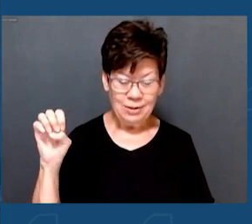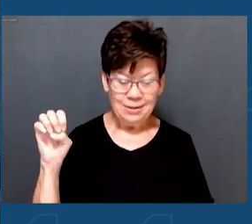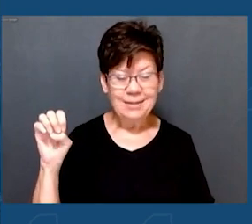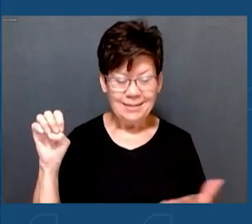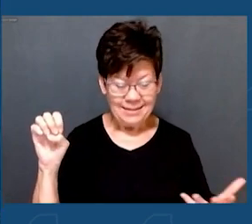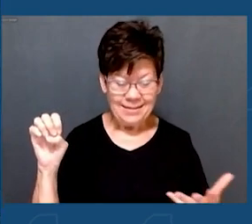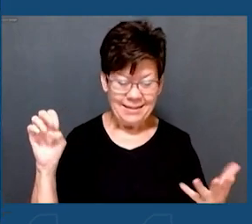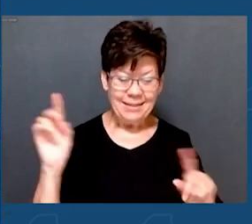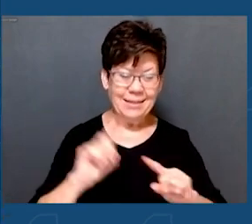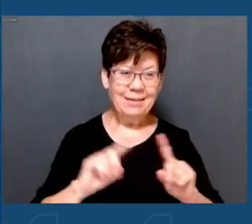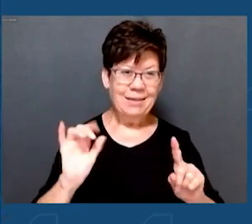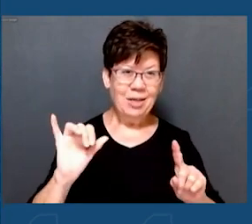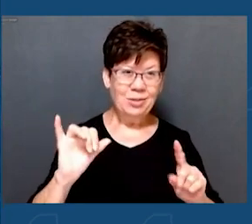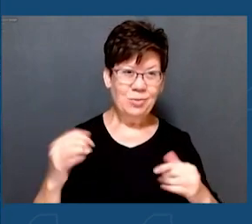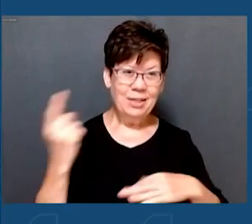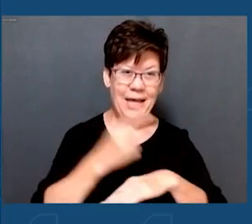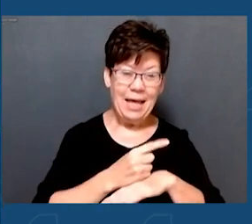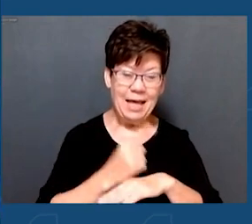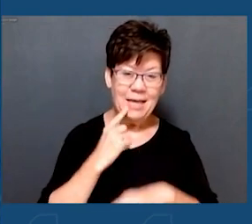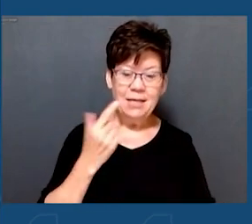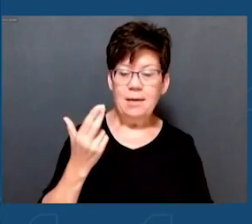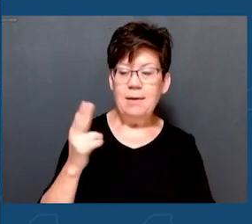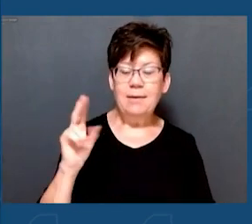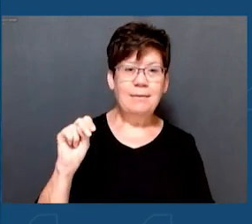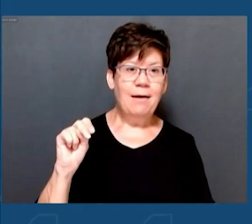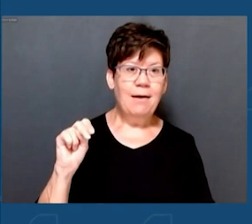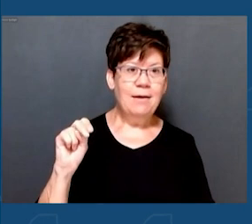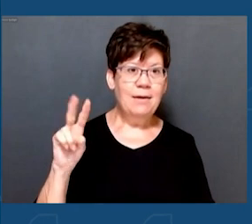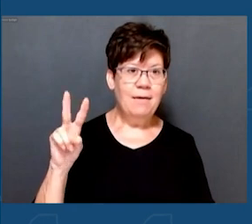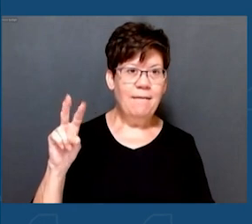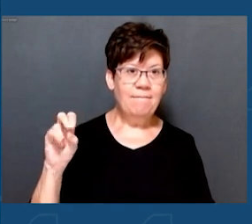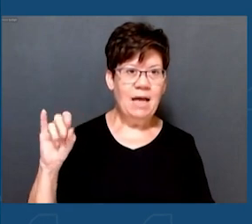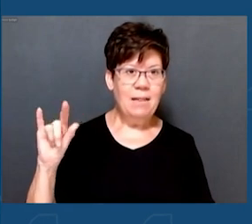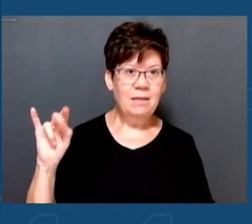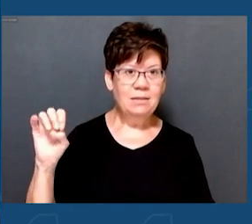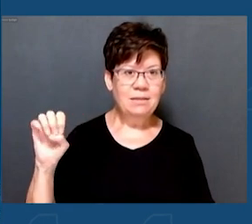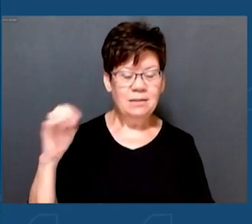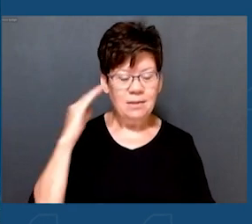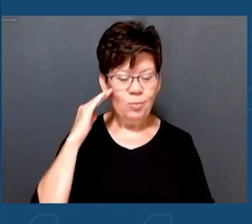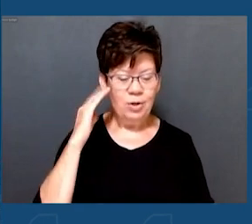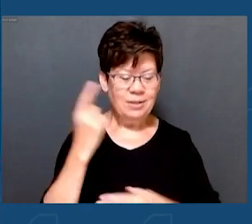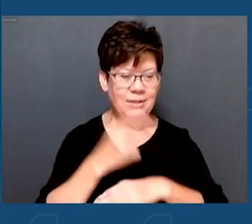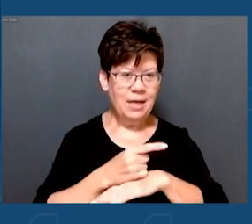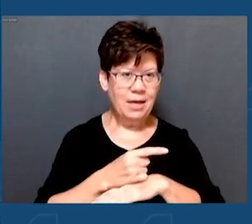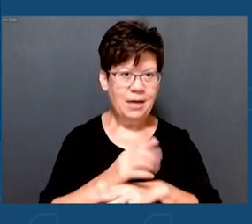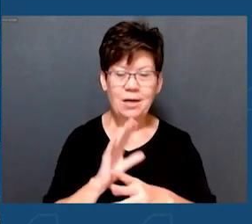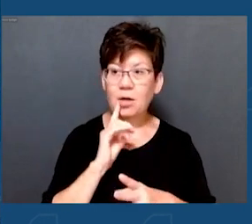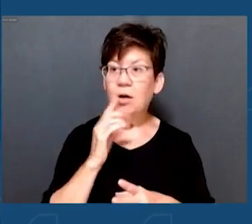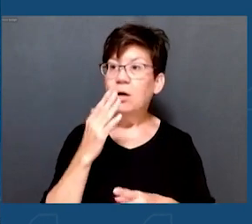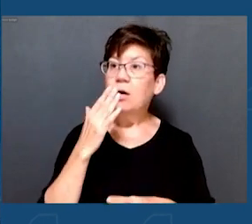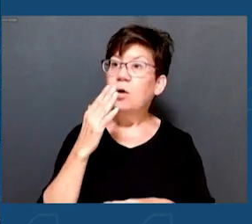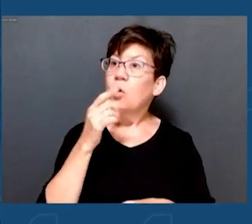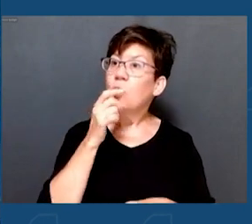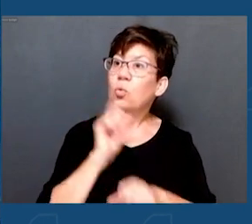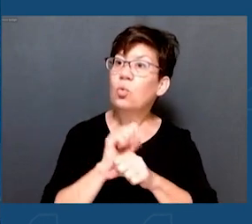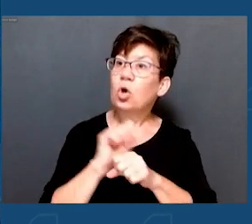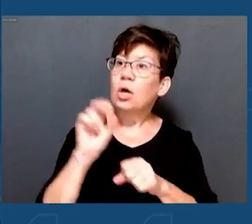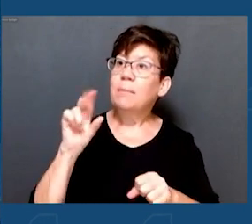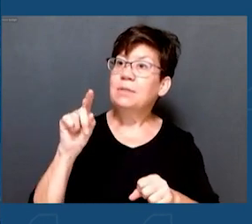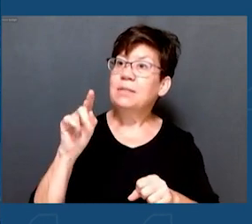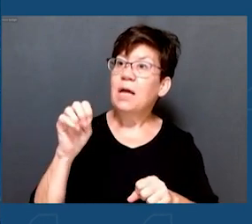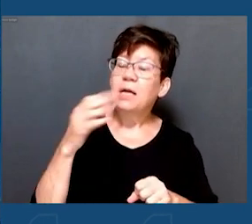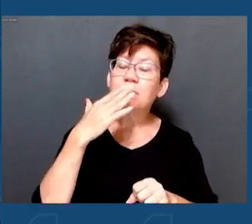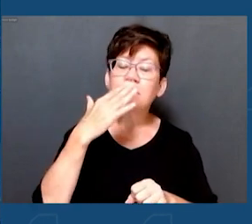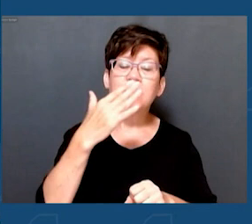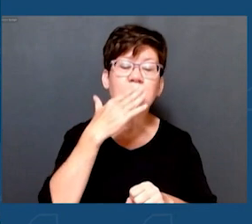that today is Gun Violence Awareness Day. And I want to thank all the people who work at Upstate for saving lives of people who